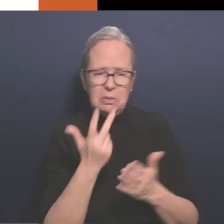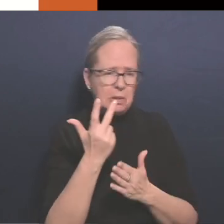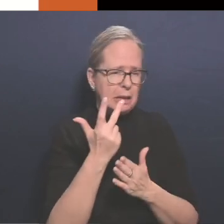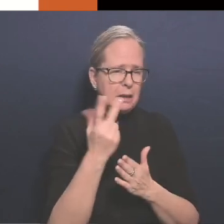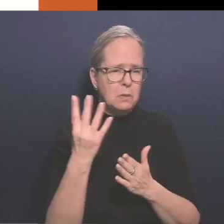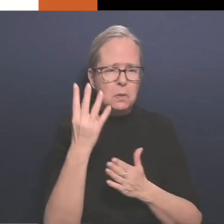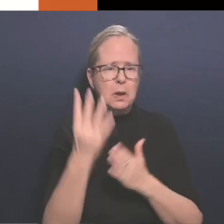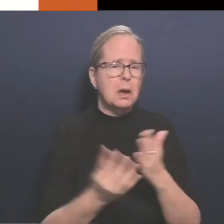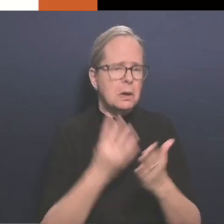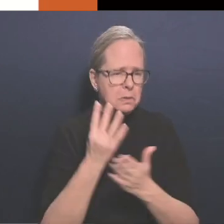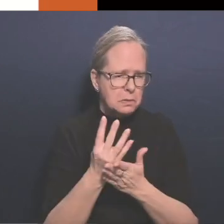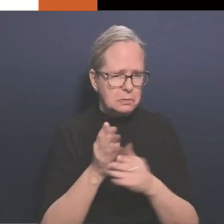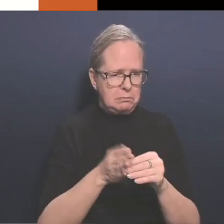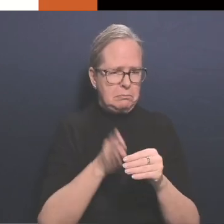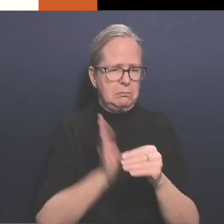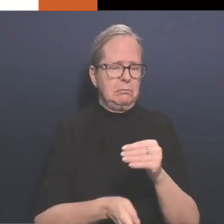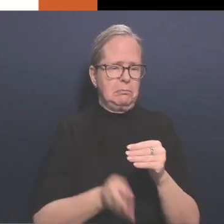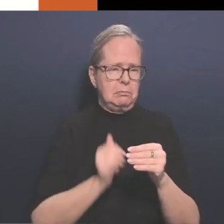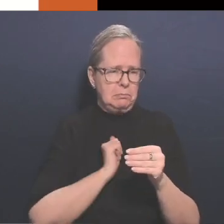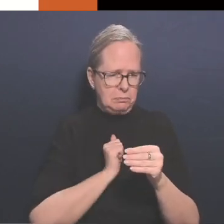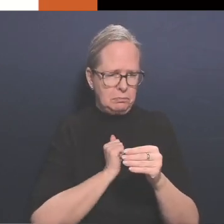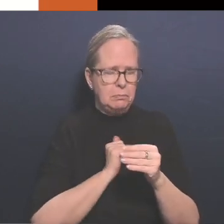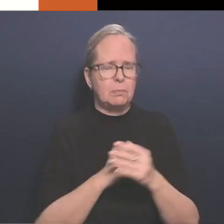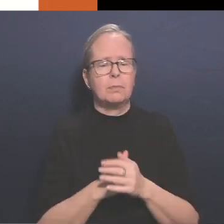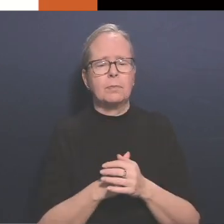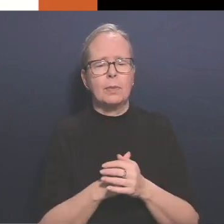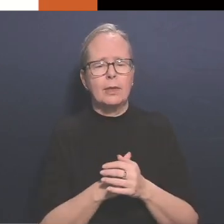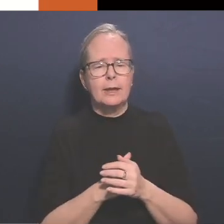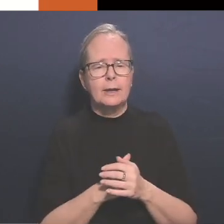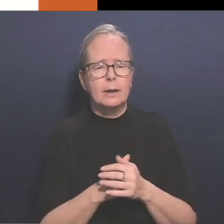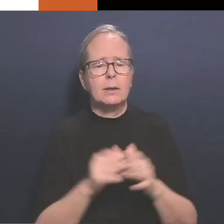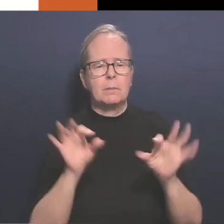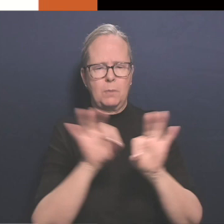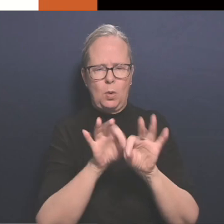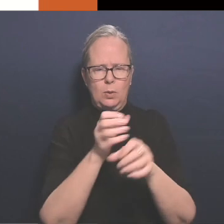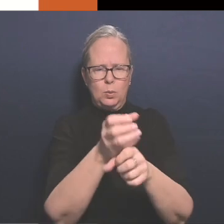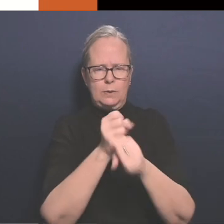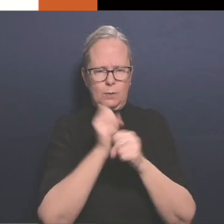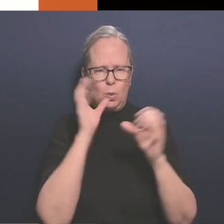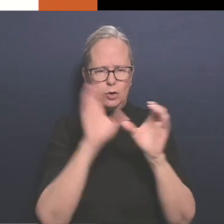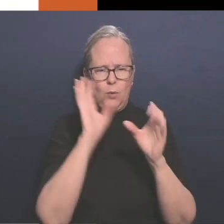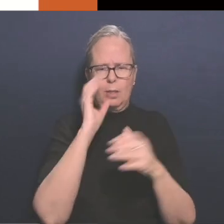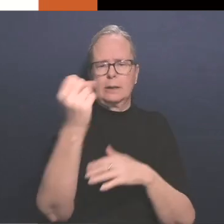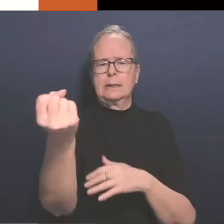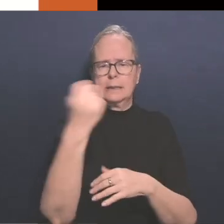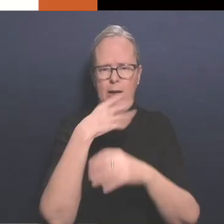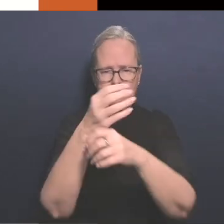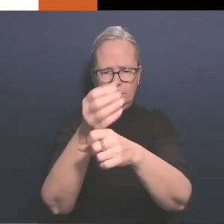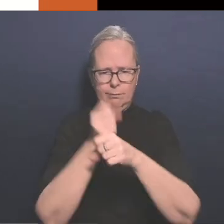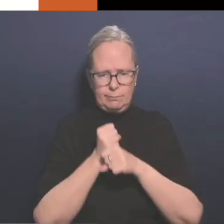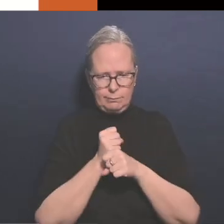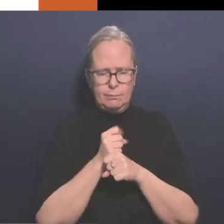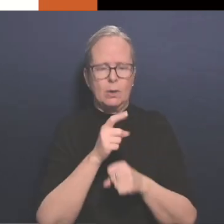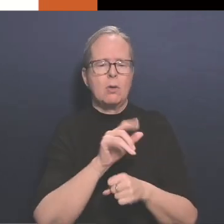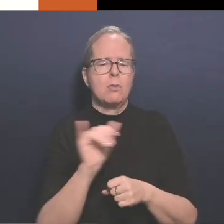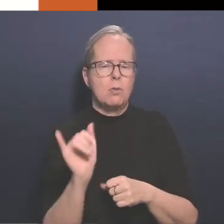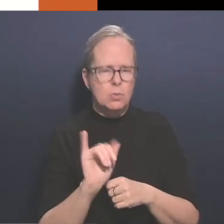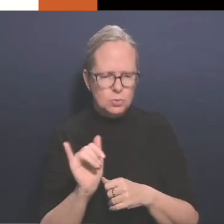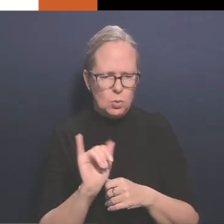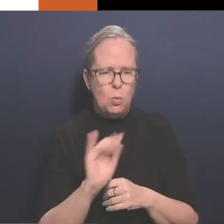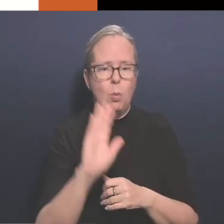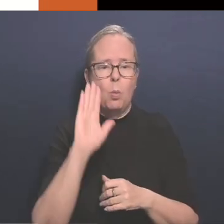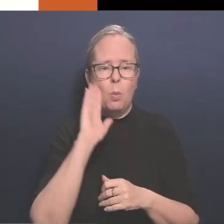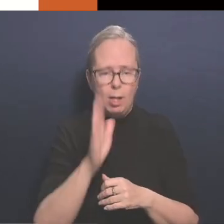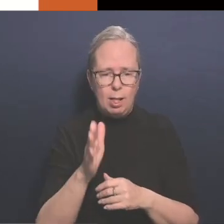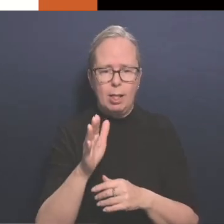coming up on December the 7th from 1 to 2:30 p.m. Eastern Standard Time. And there is in the presentation a place for you